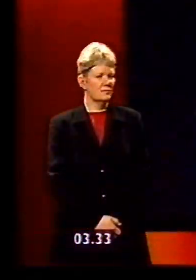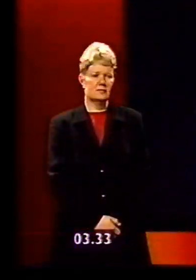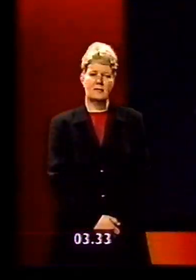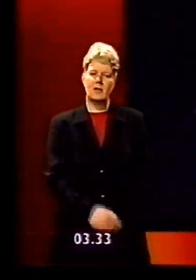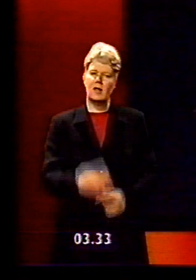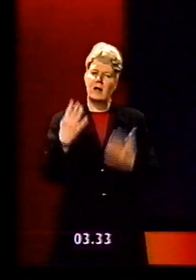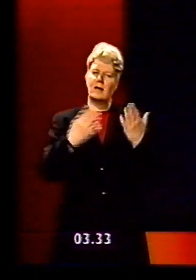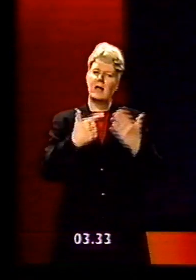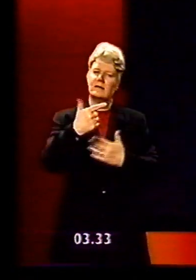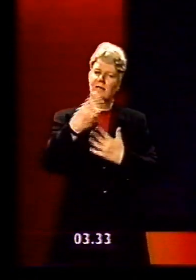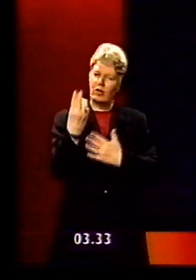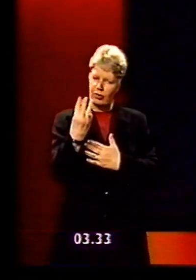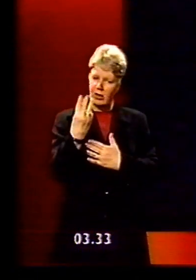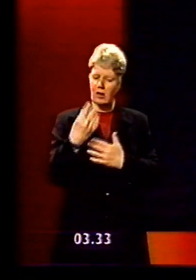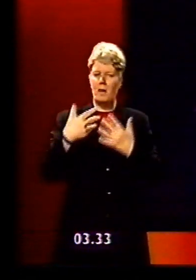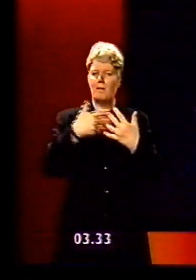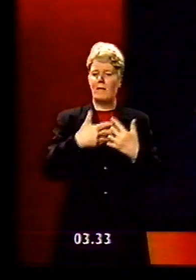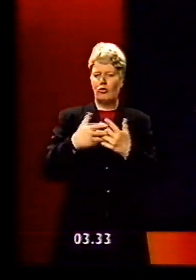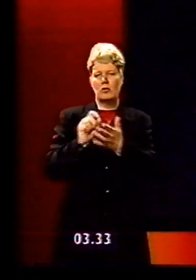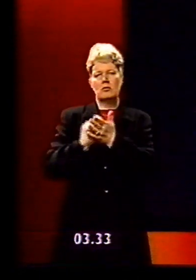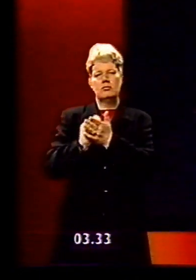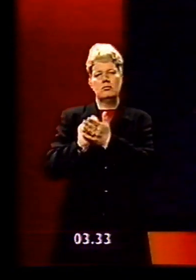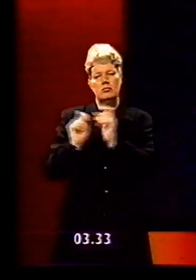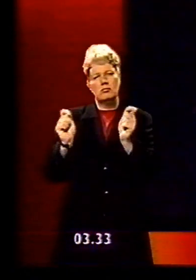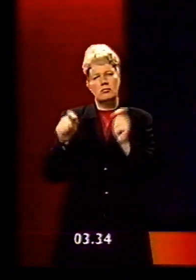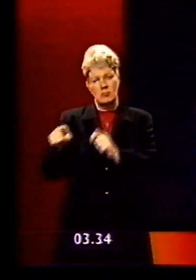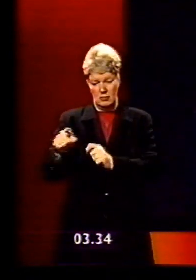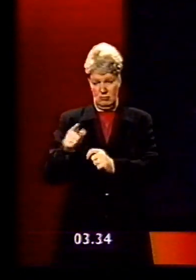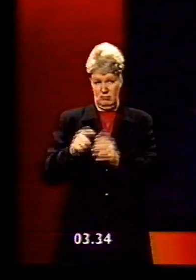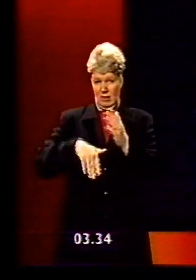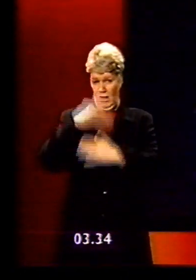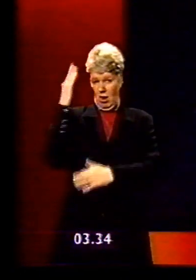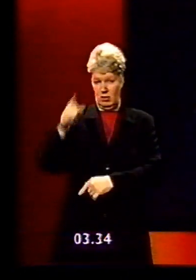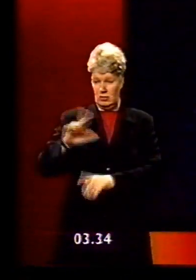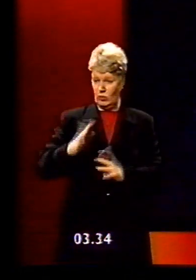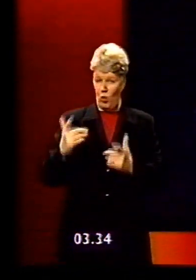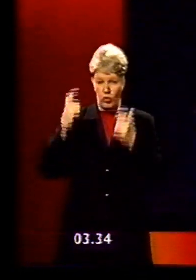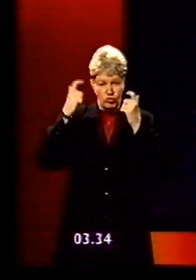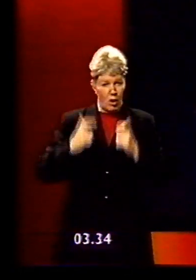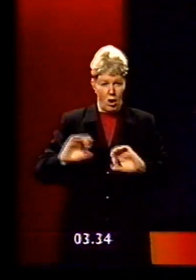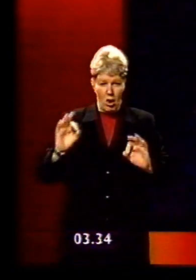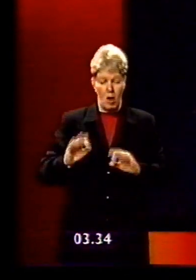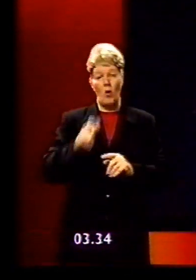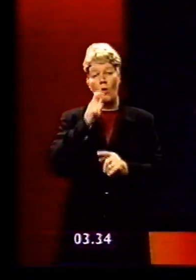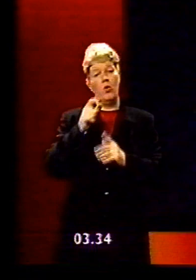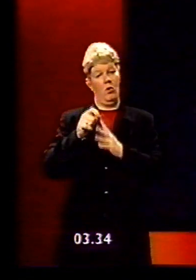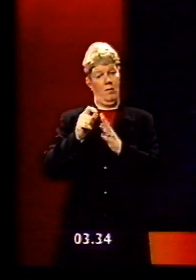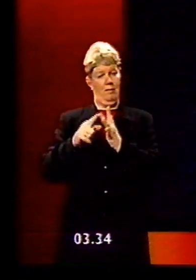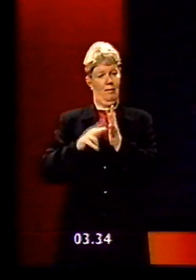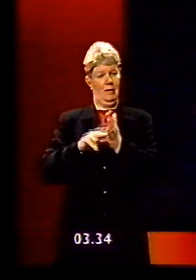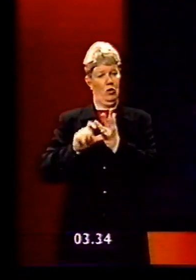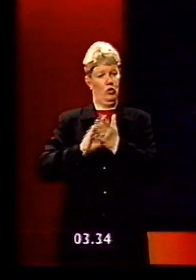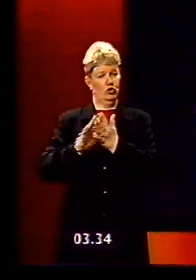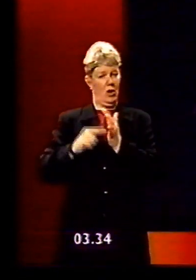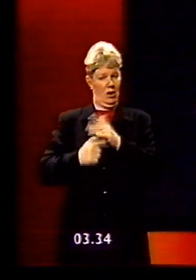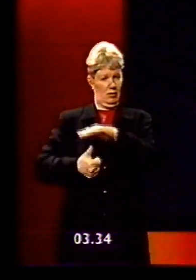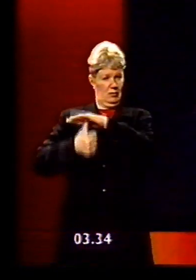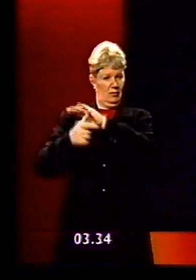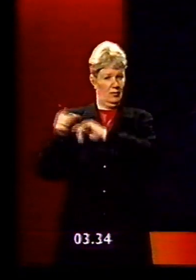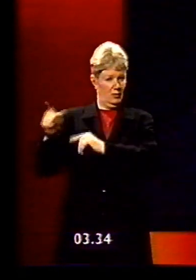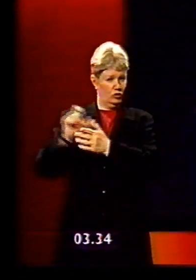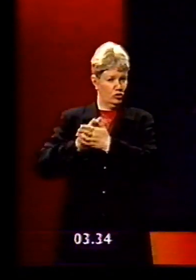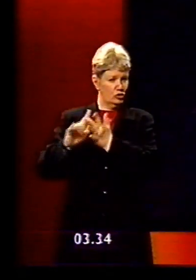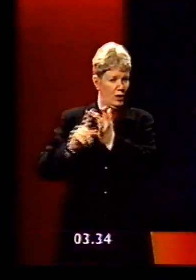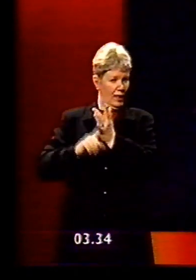In 1973, an American journalist was executed without trial by the forces of General Augusto Pinochet as they overthrew the government of